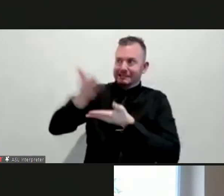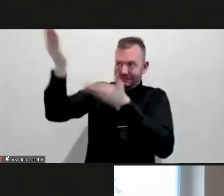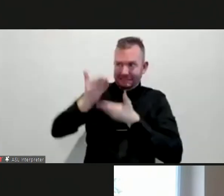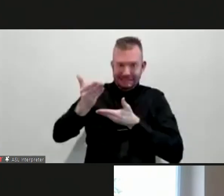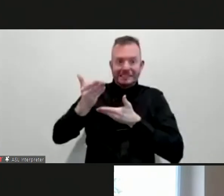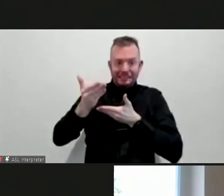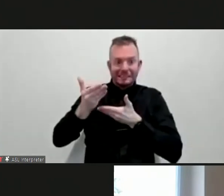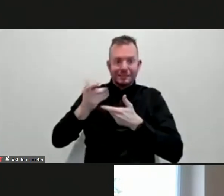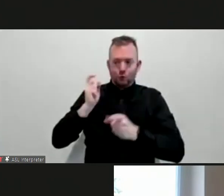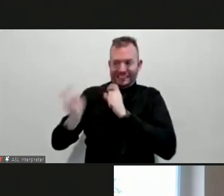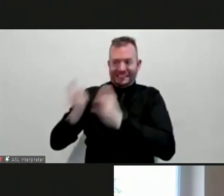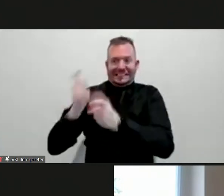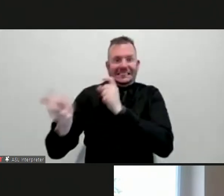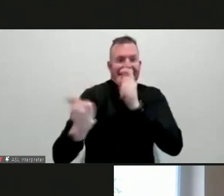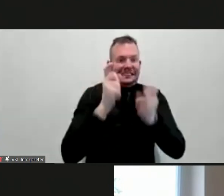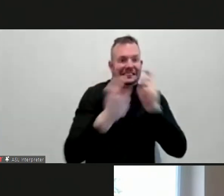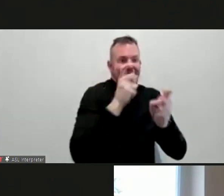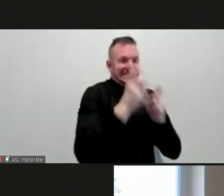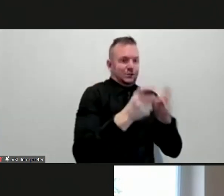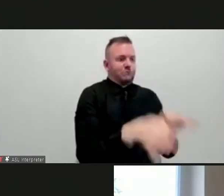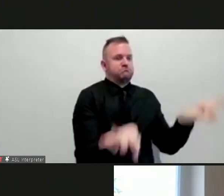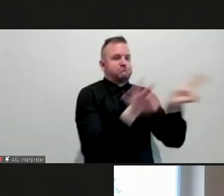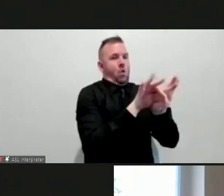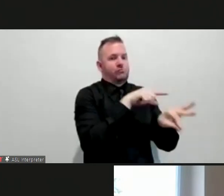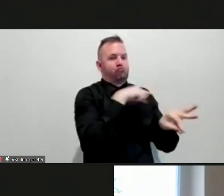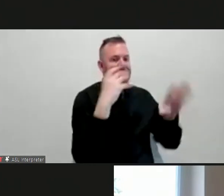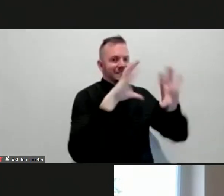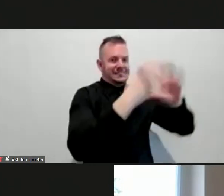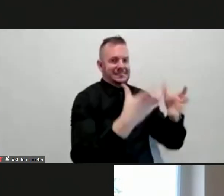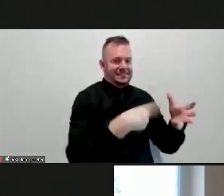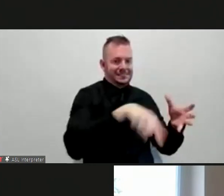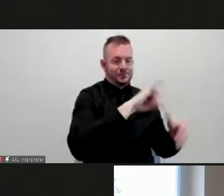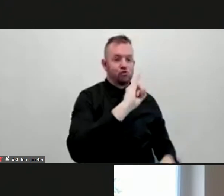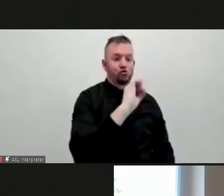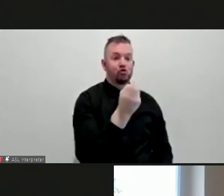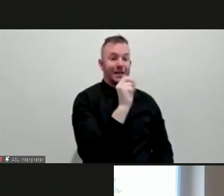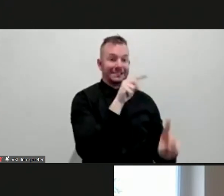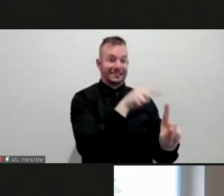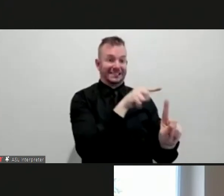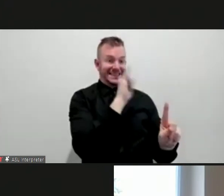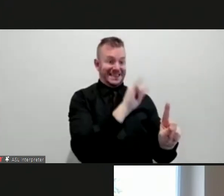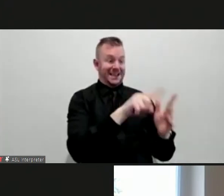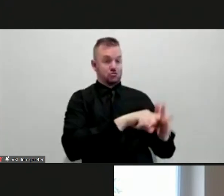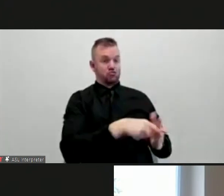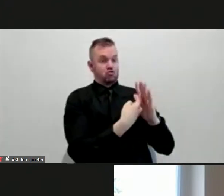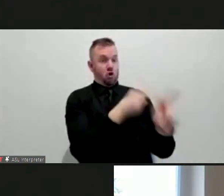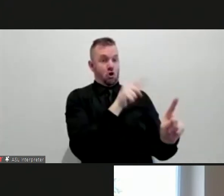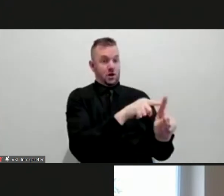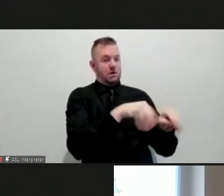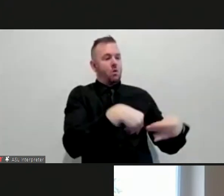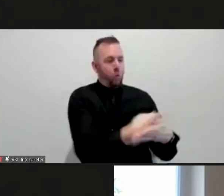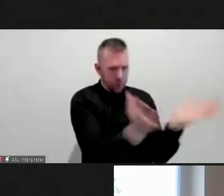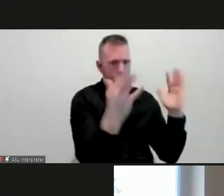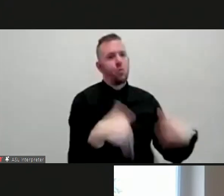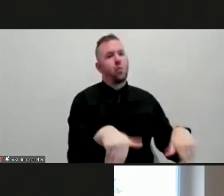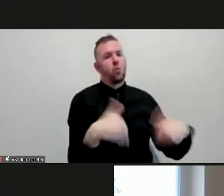come online, which will be a huge help for us, but also when Moderna and Pfizer, when they'll actually